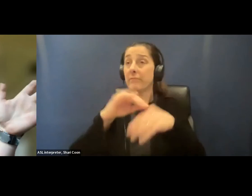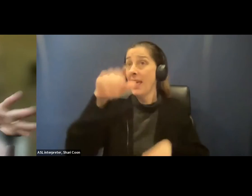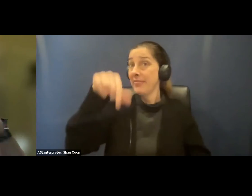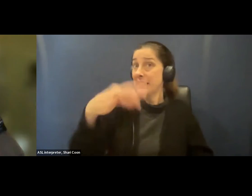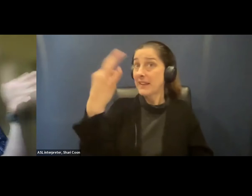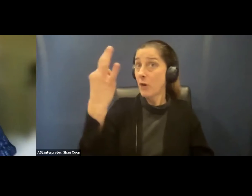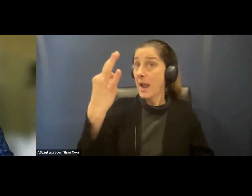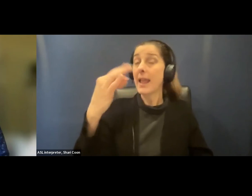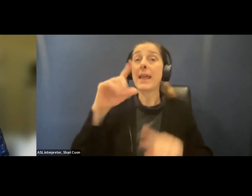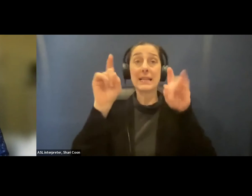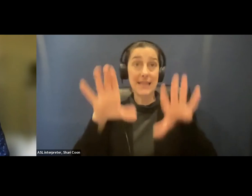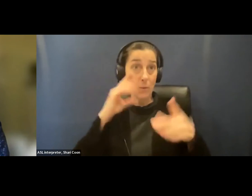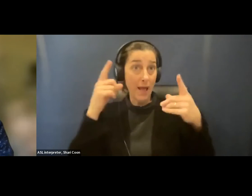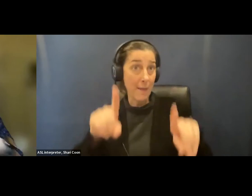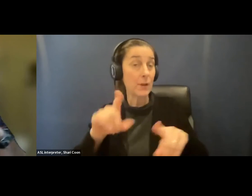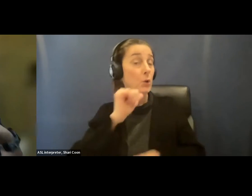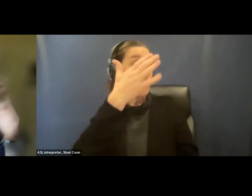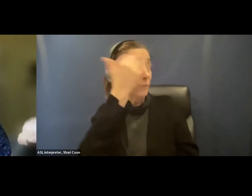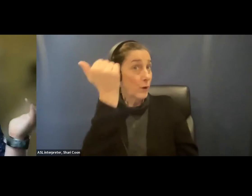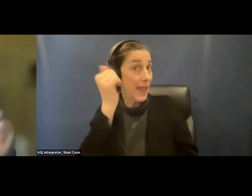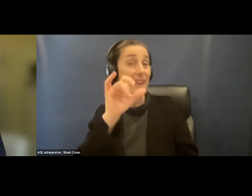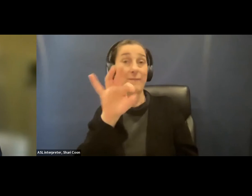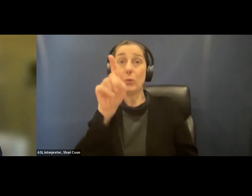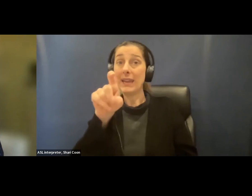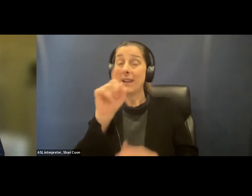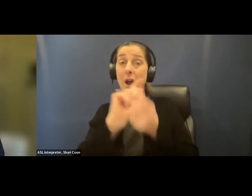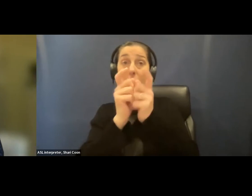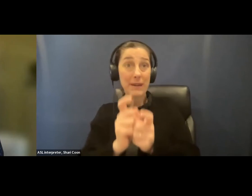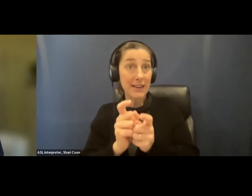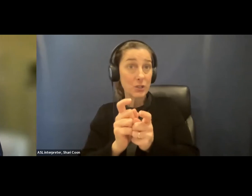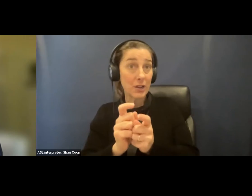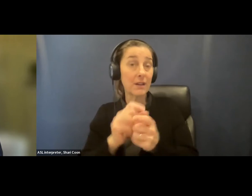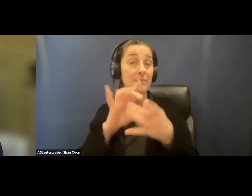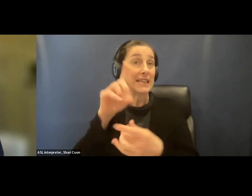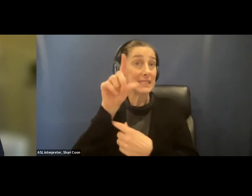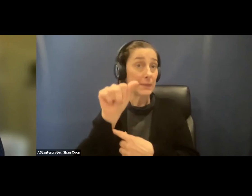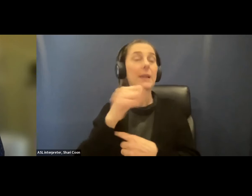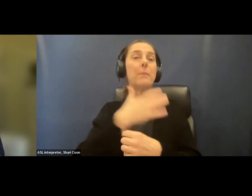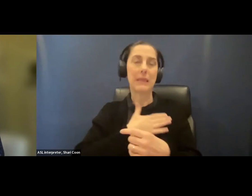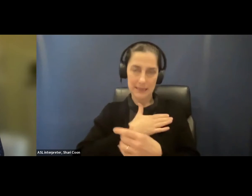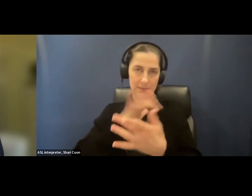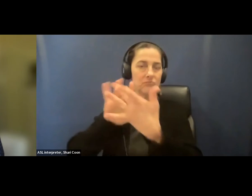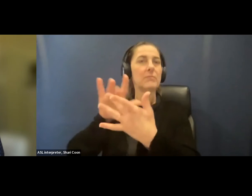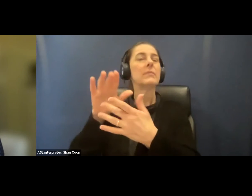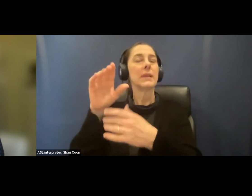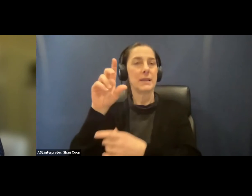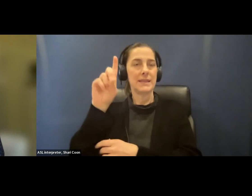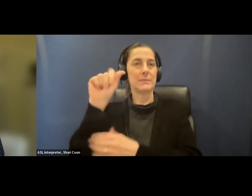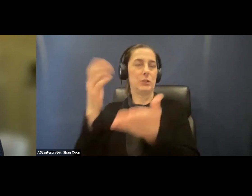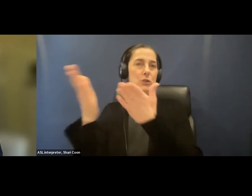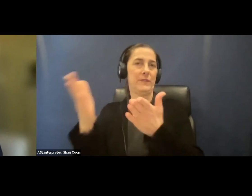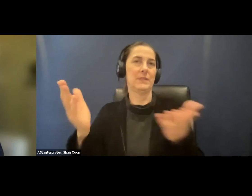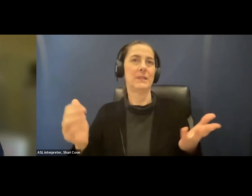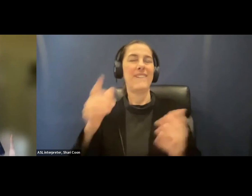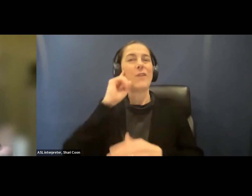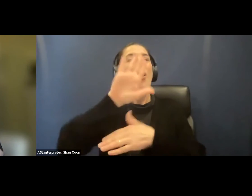to do this, and saying that to the whole class as opposed to singling out those students, because especially at the college level,